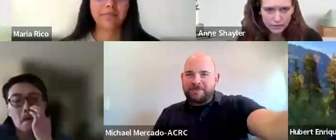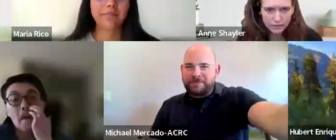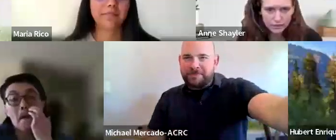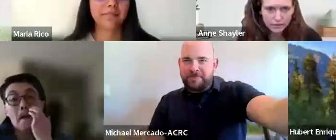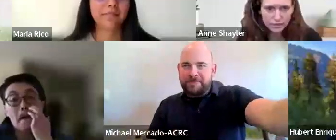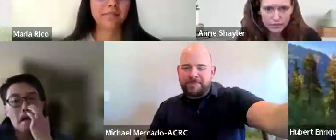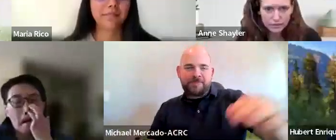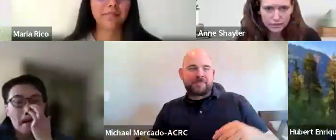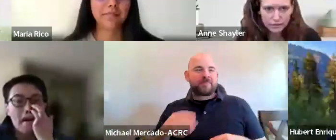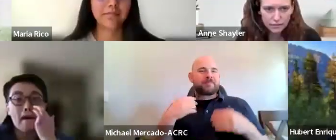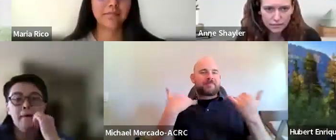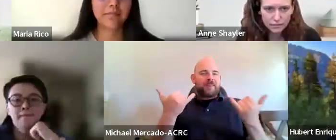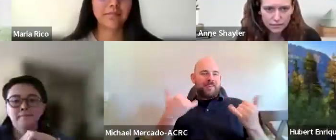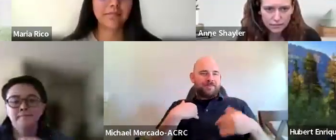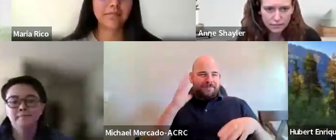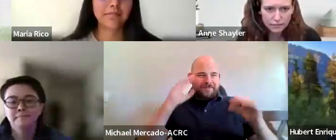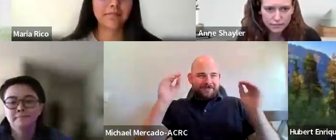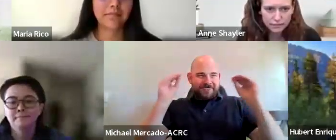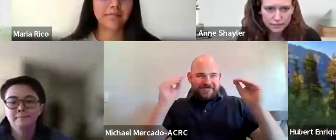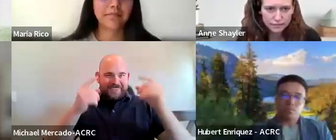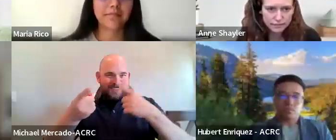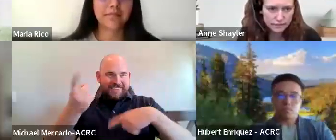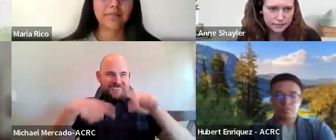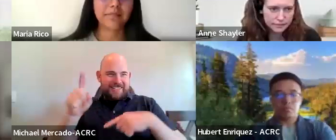All right, everybody, good morning.